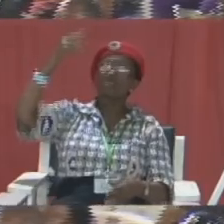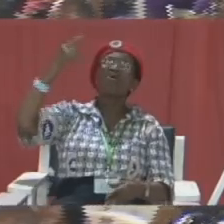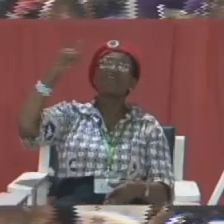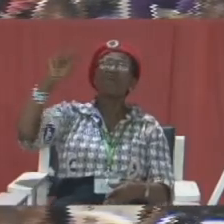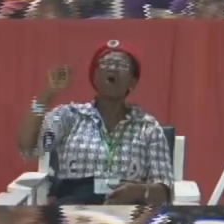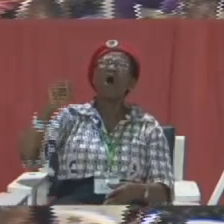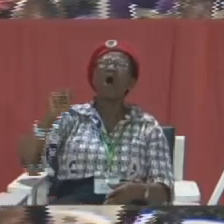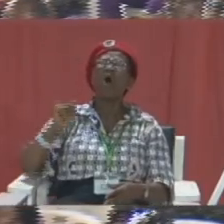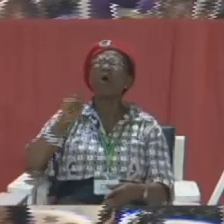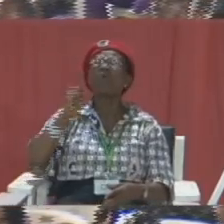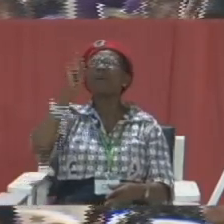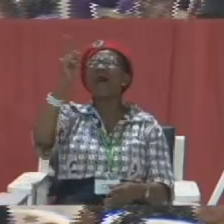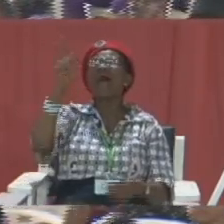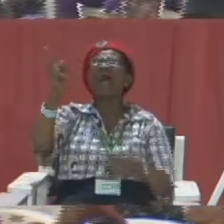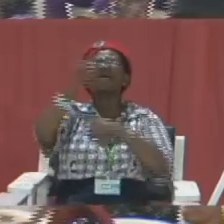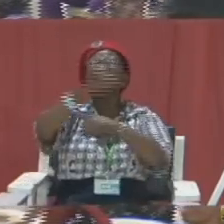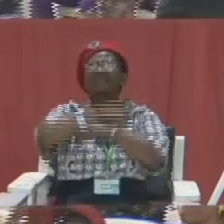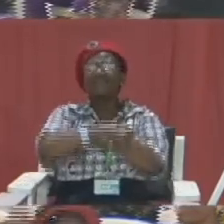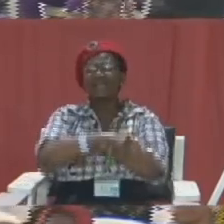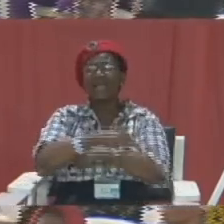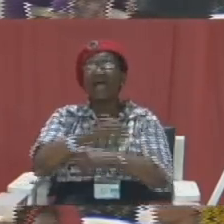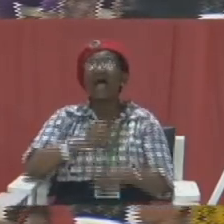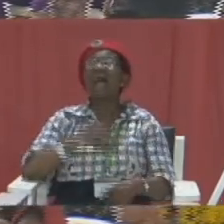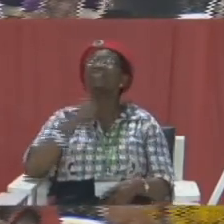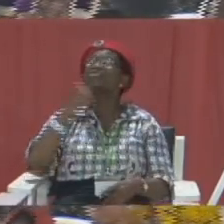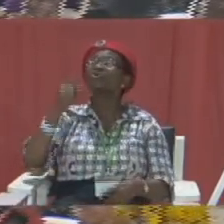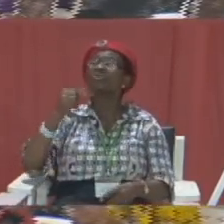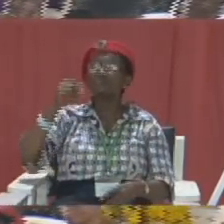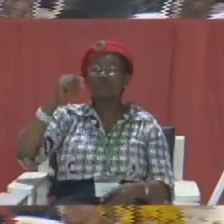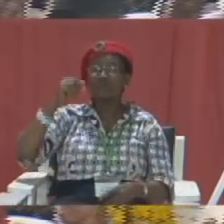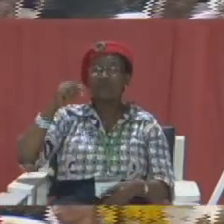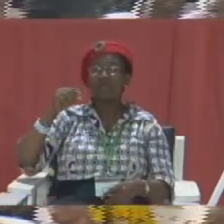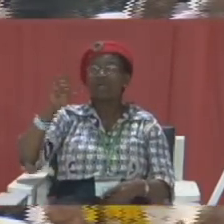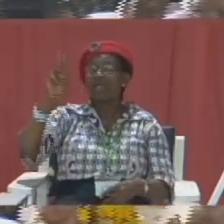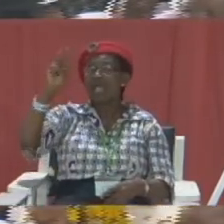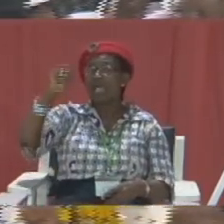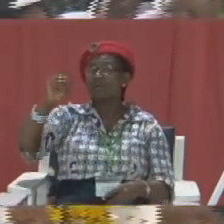I told the moon to stay where it was.